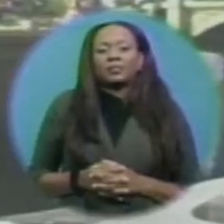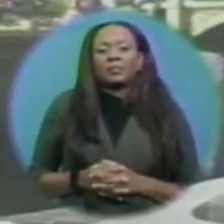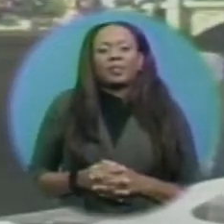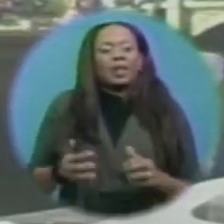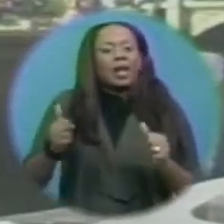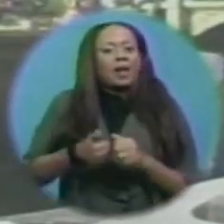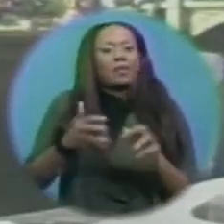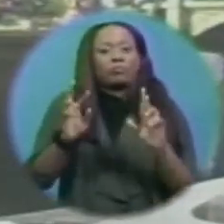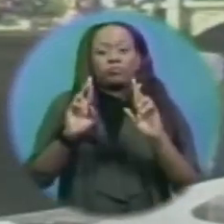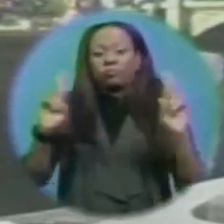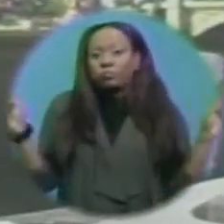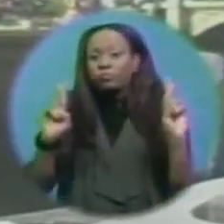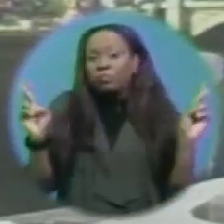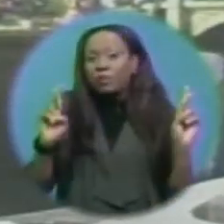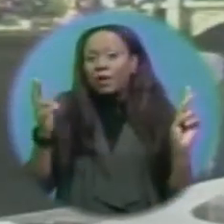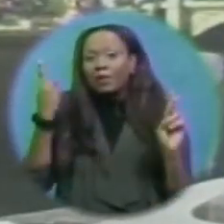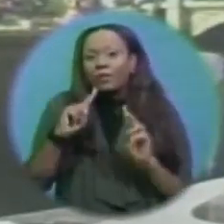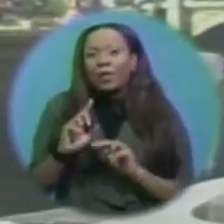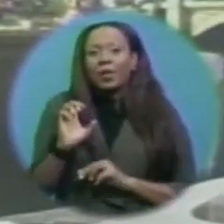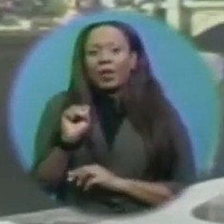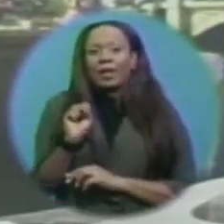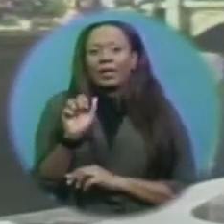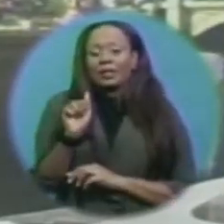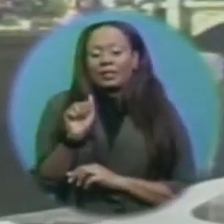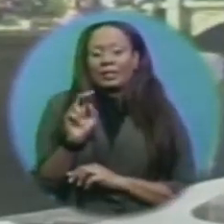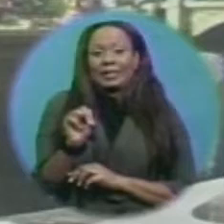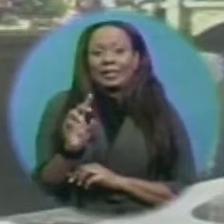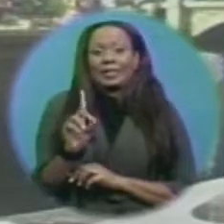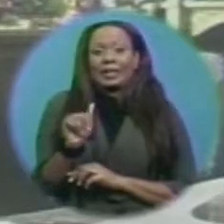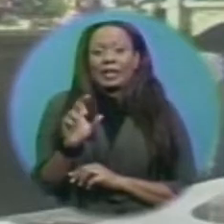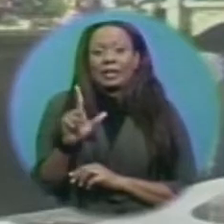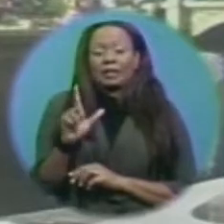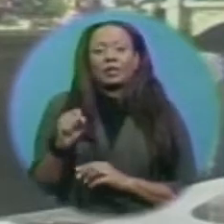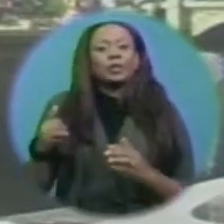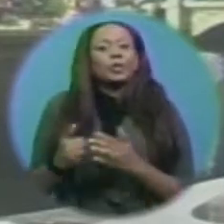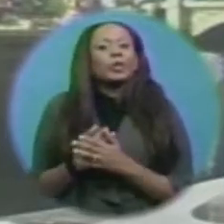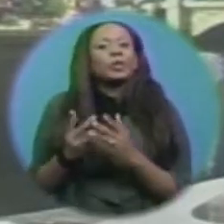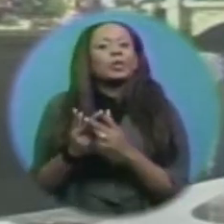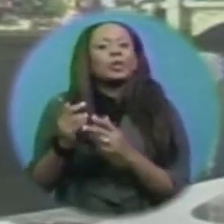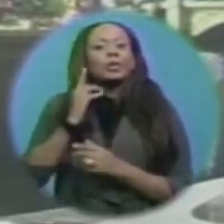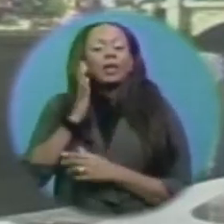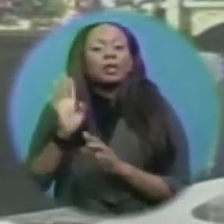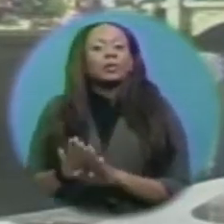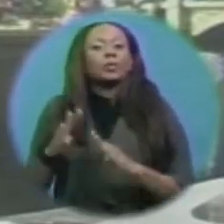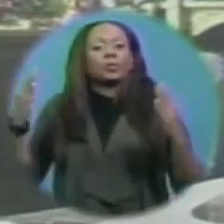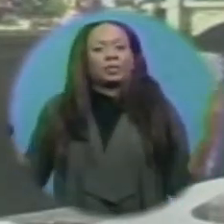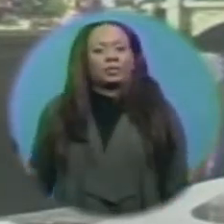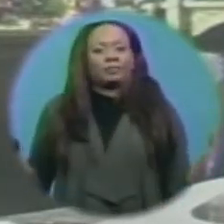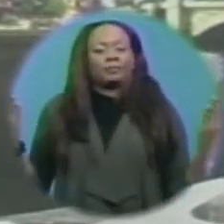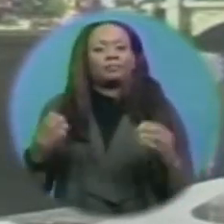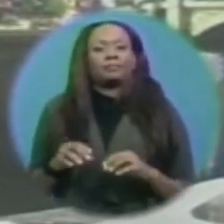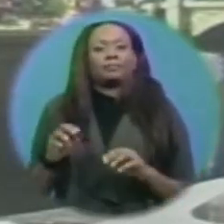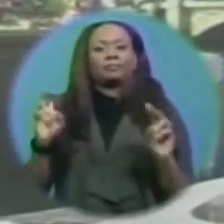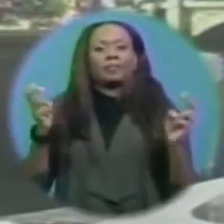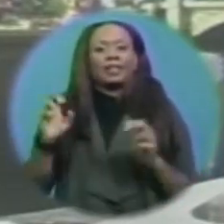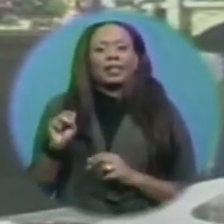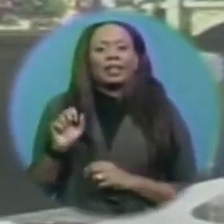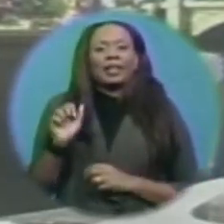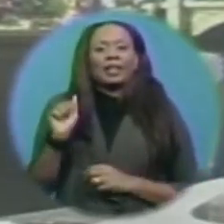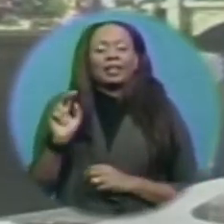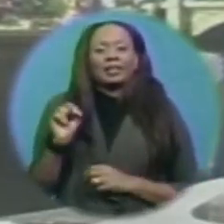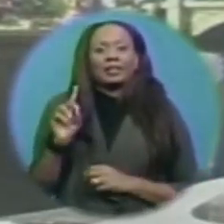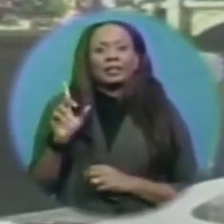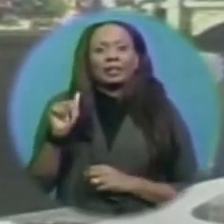All systems are go for the opening of Sandals Barbados' newest property on island, Sandals Royal Barbados. It will feature over